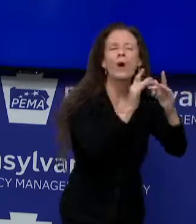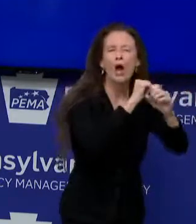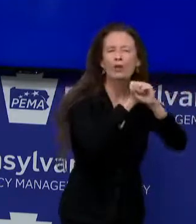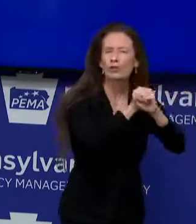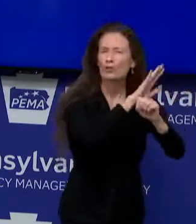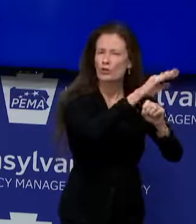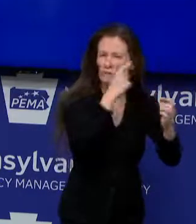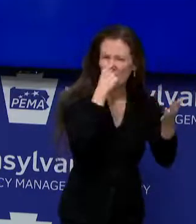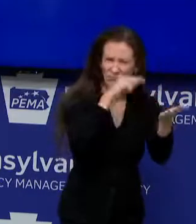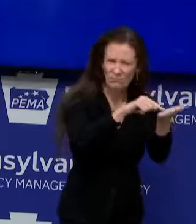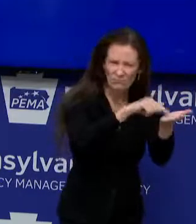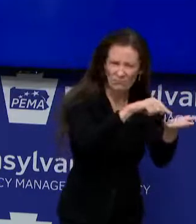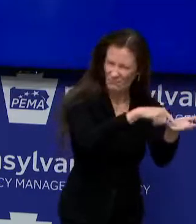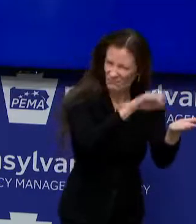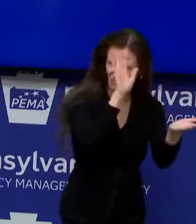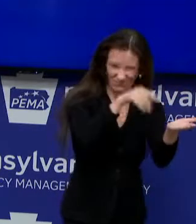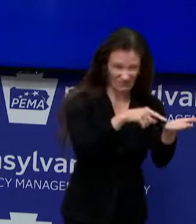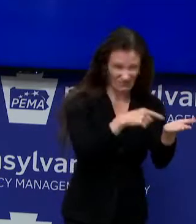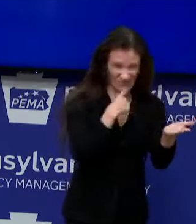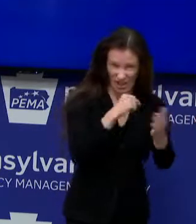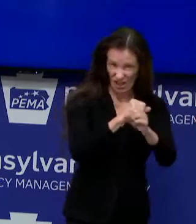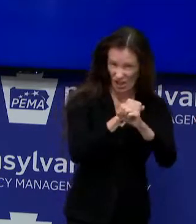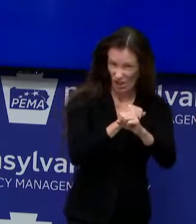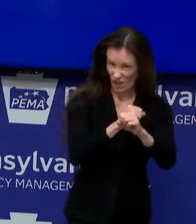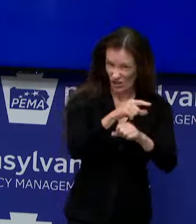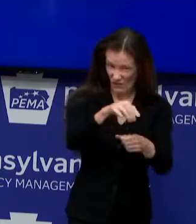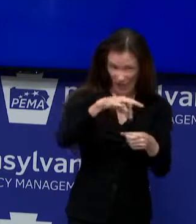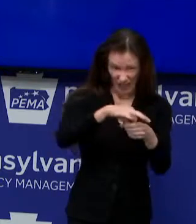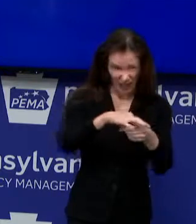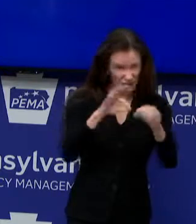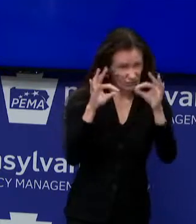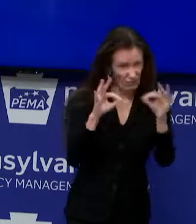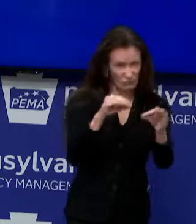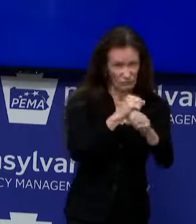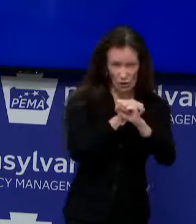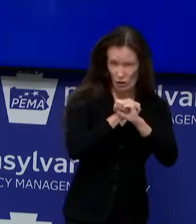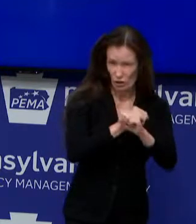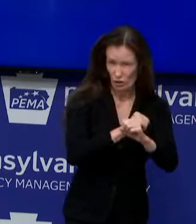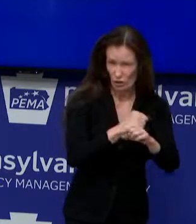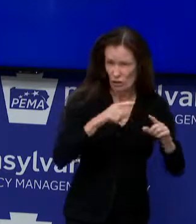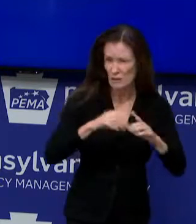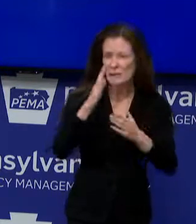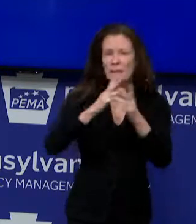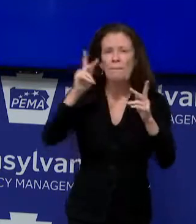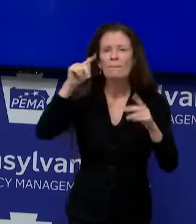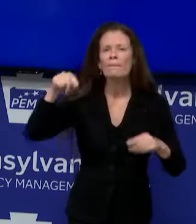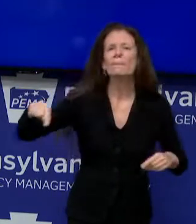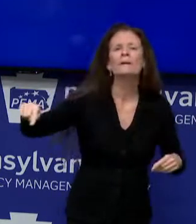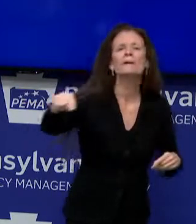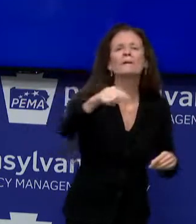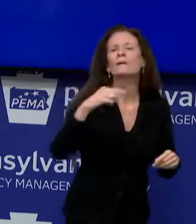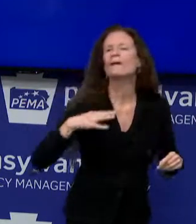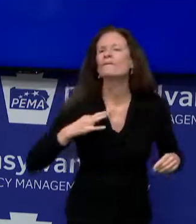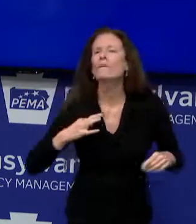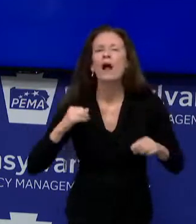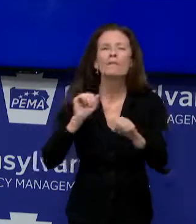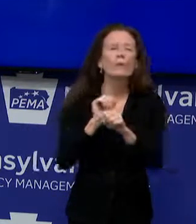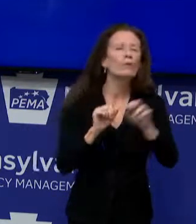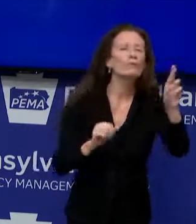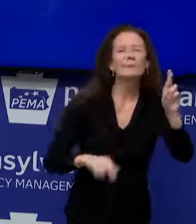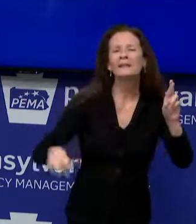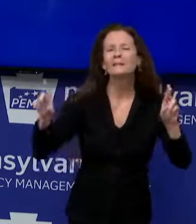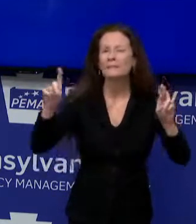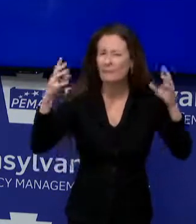history. Pennsylvania election officials, volunteers, and voters of both parties worked hard to make this a safe and secure